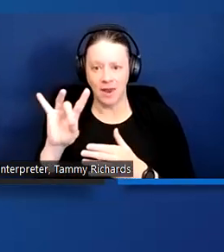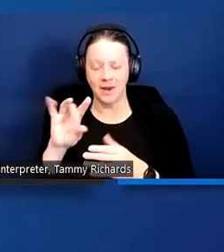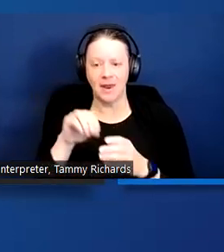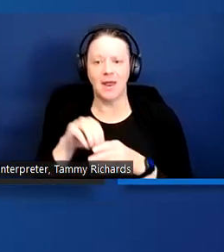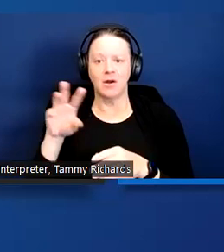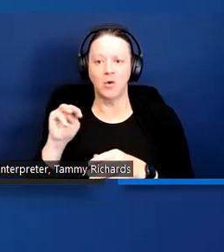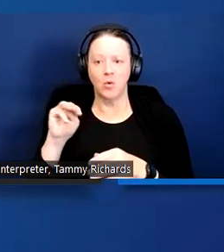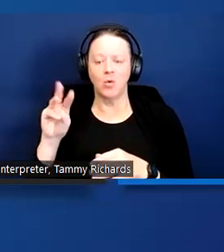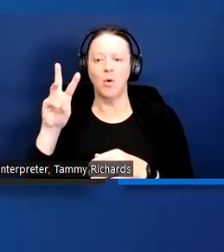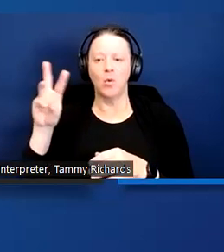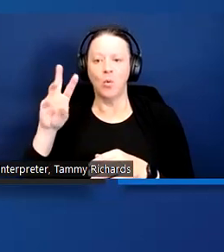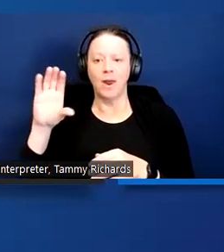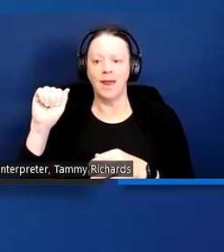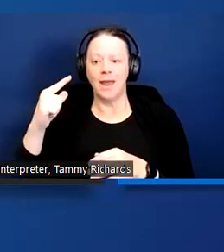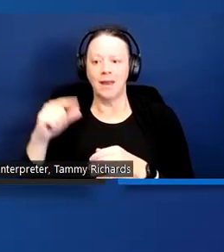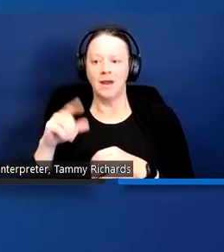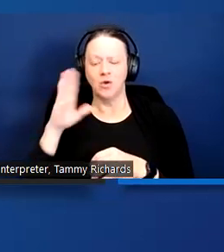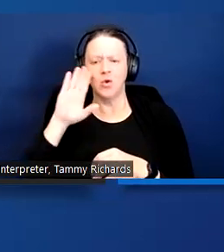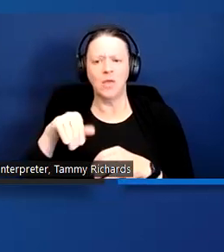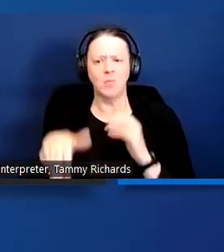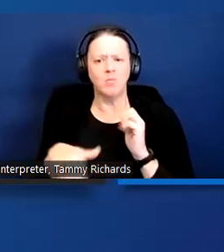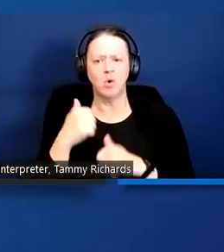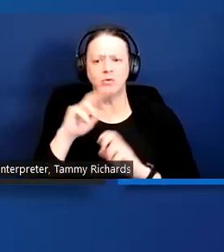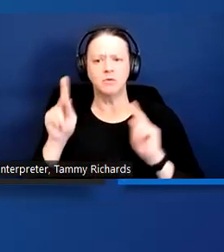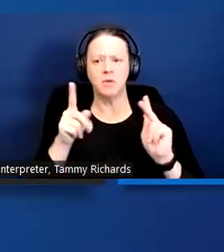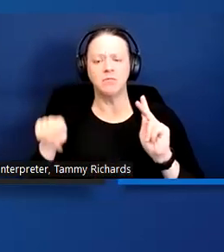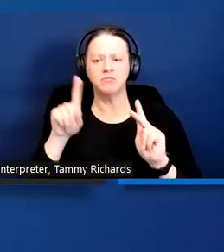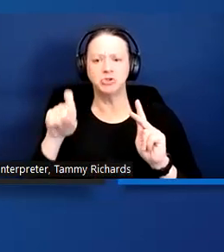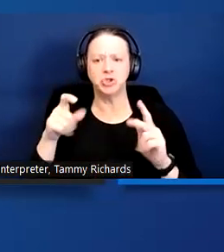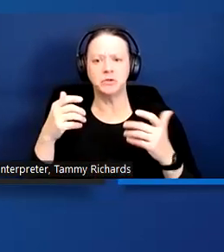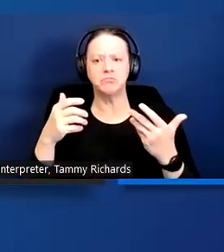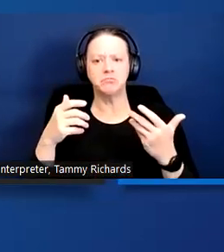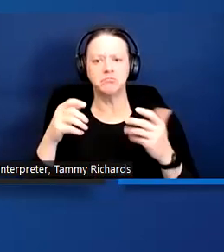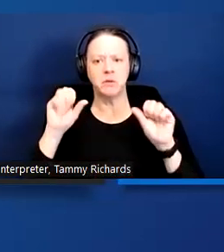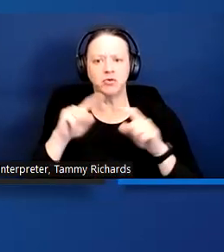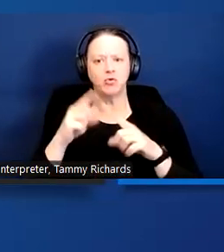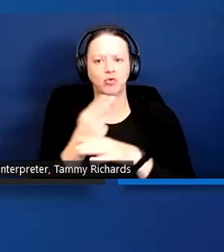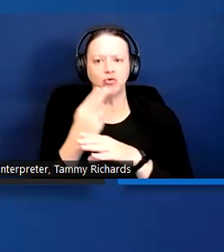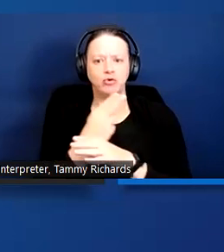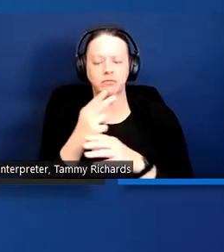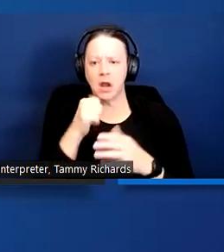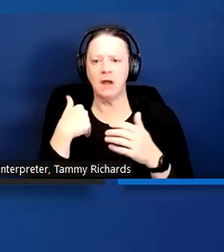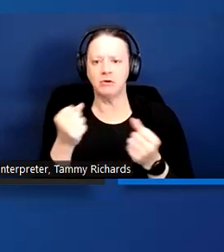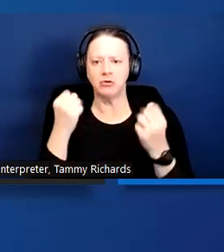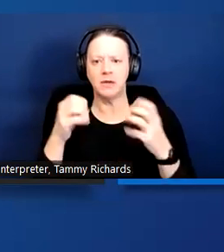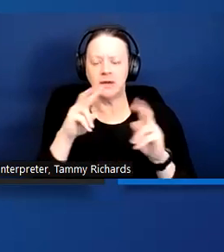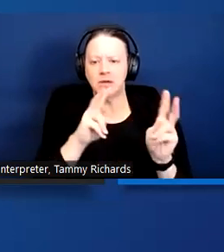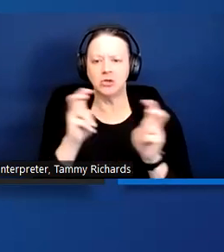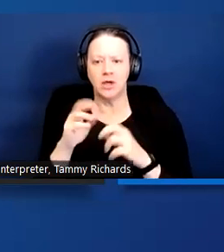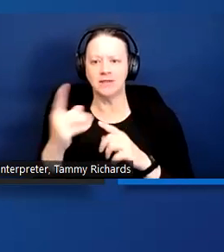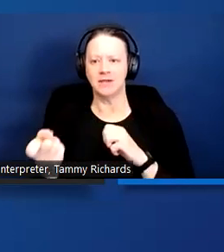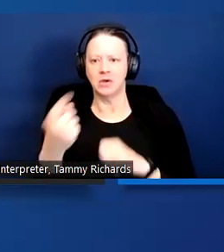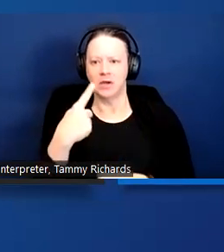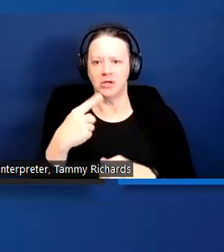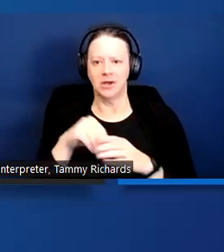WCAG, then we know by and large people shouldn't have too many issues with it. I see a question